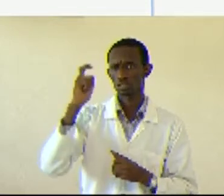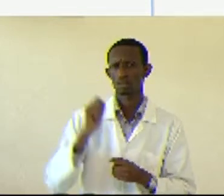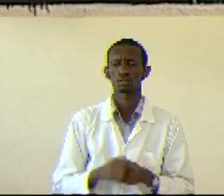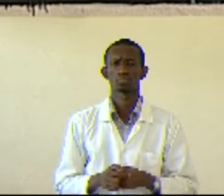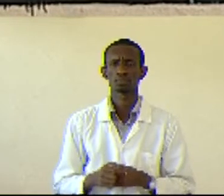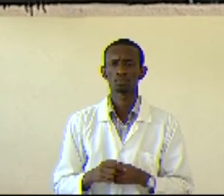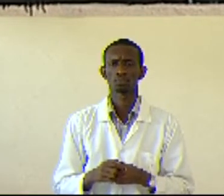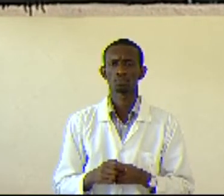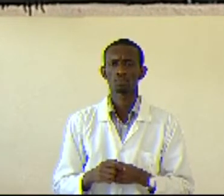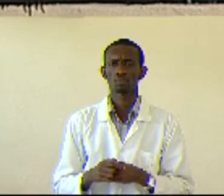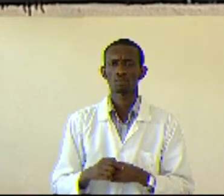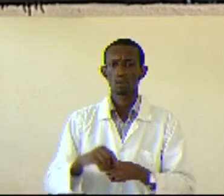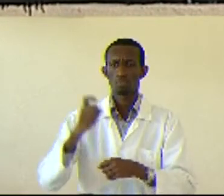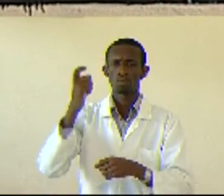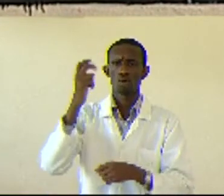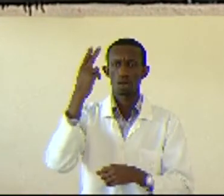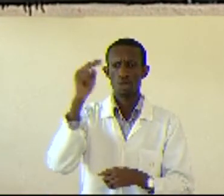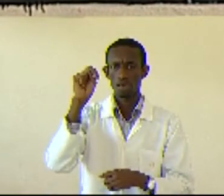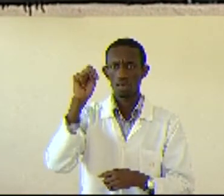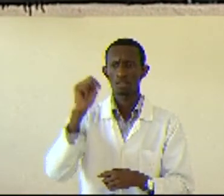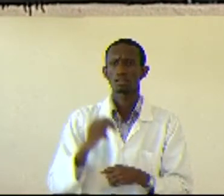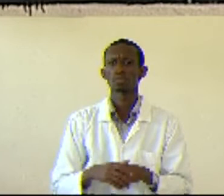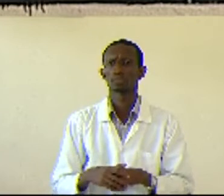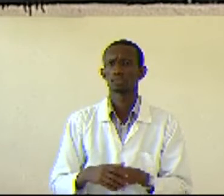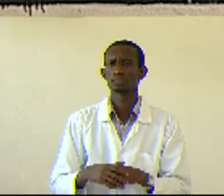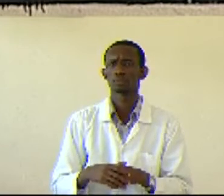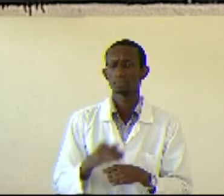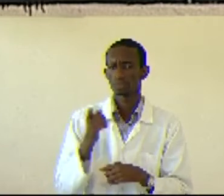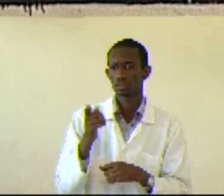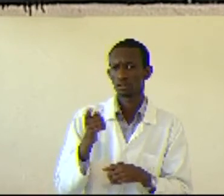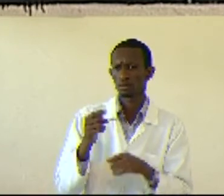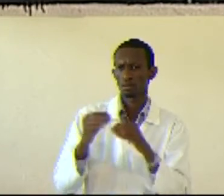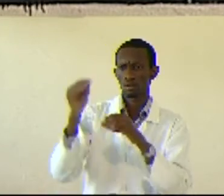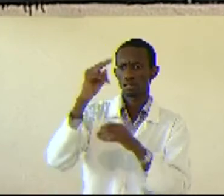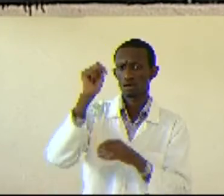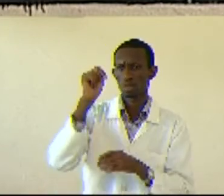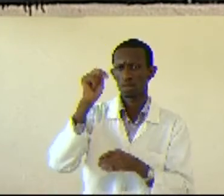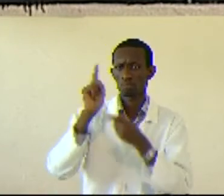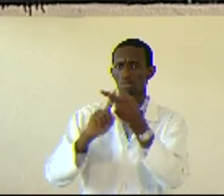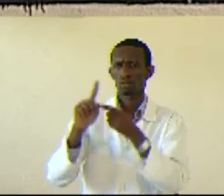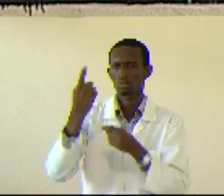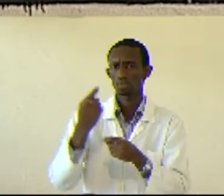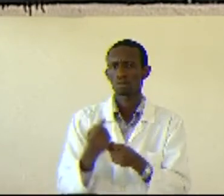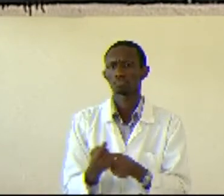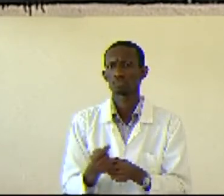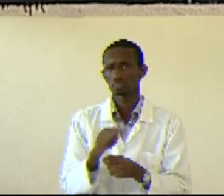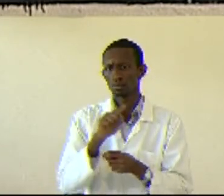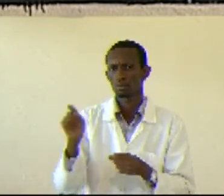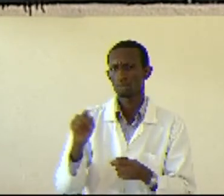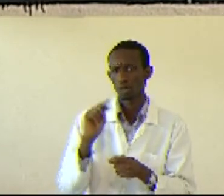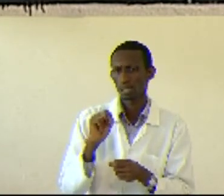n dx, this is equal to x power n plus 1 divided by n plus 1 plus